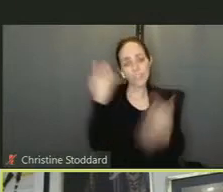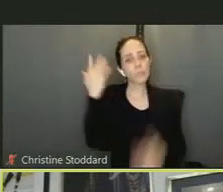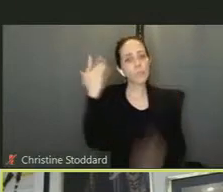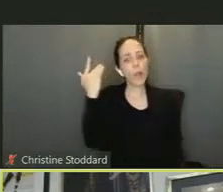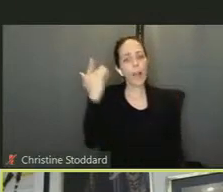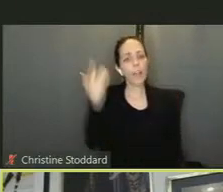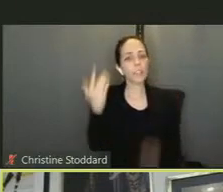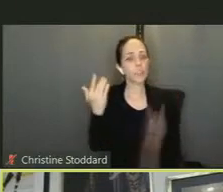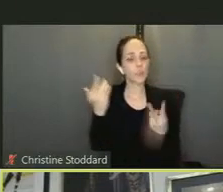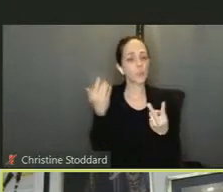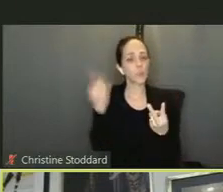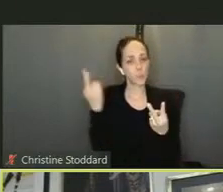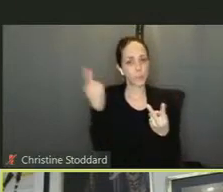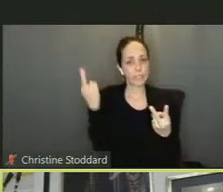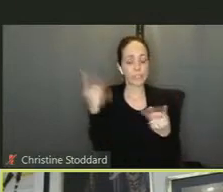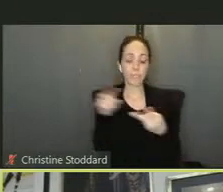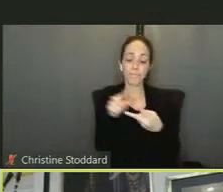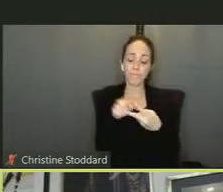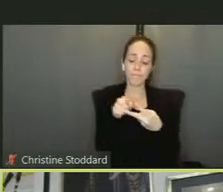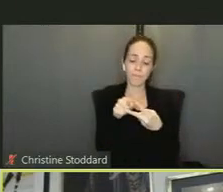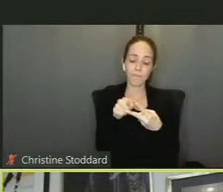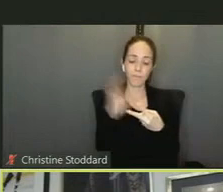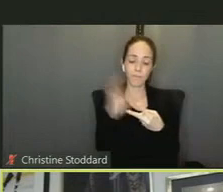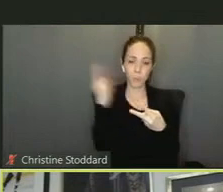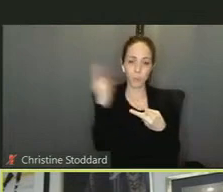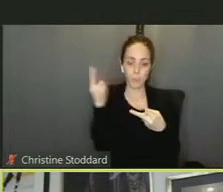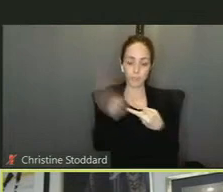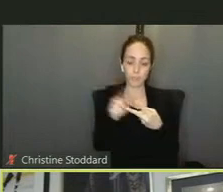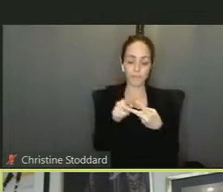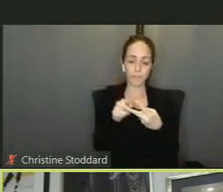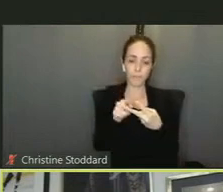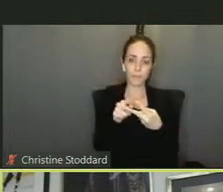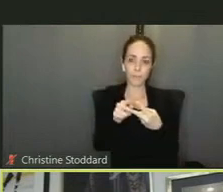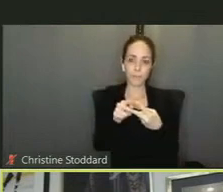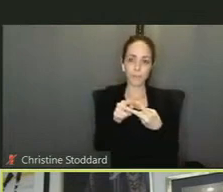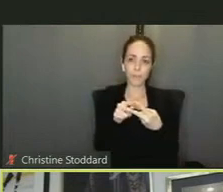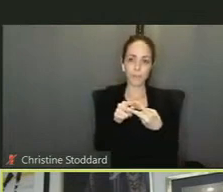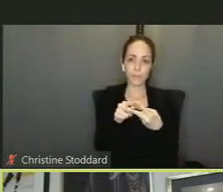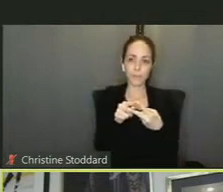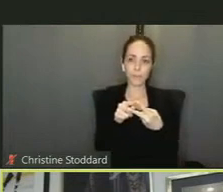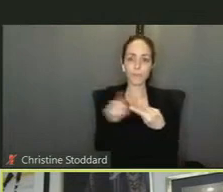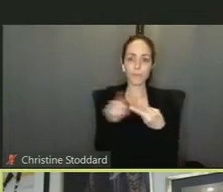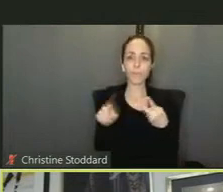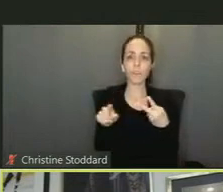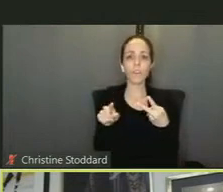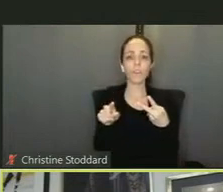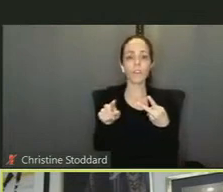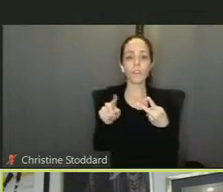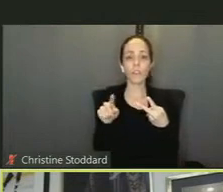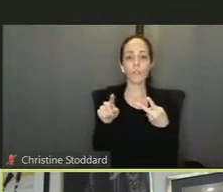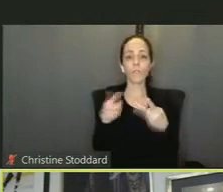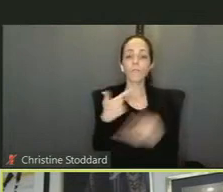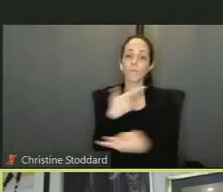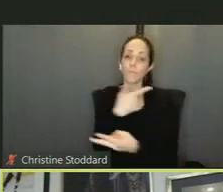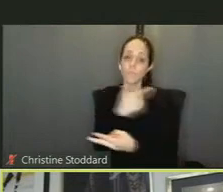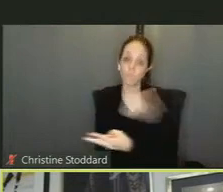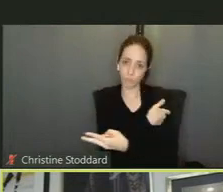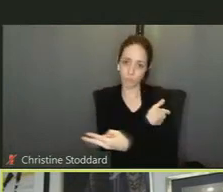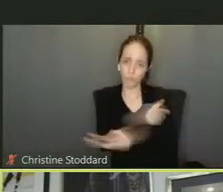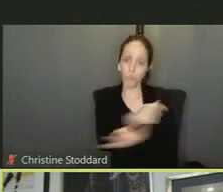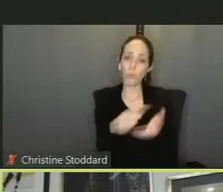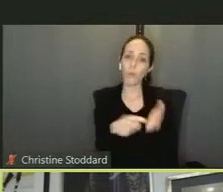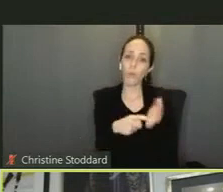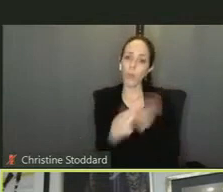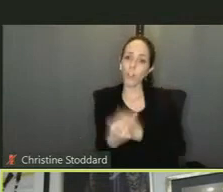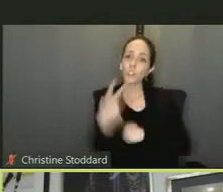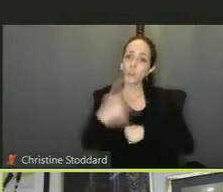are 2 big reasons. The first is that when both of the authorized vaccines require 2 doses given